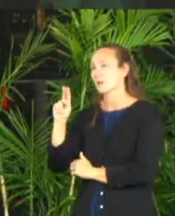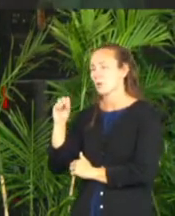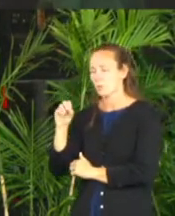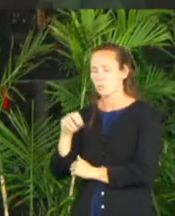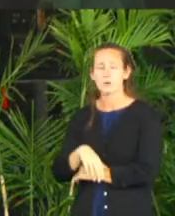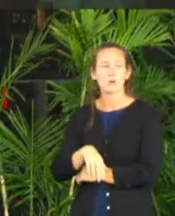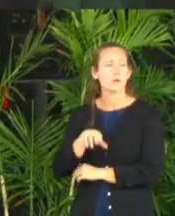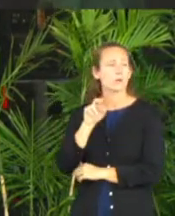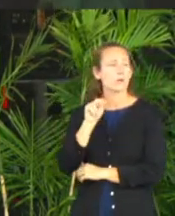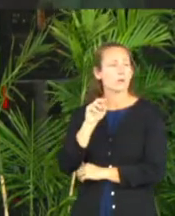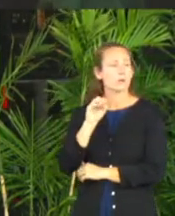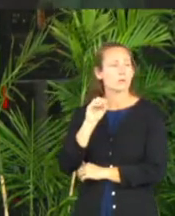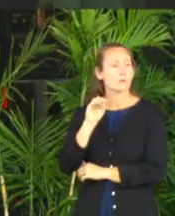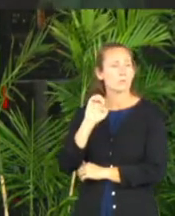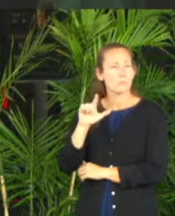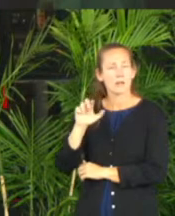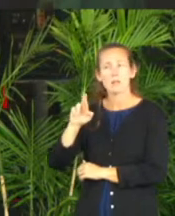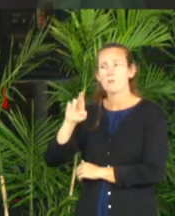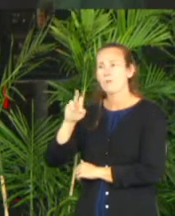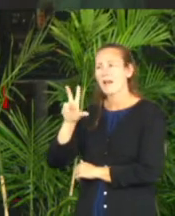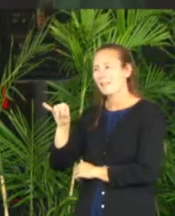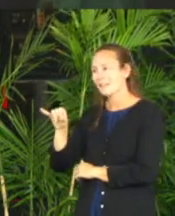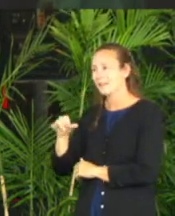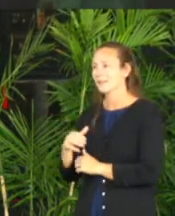Noelle Elizabeth Riley,